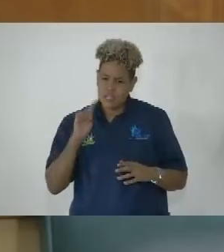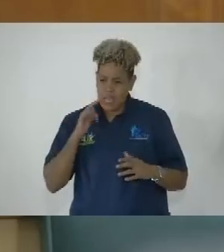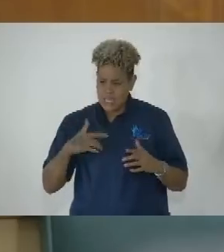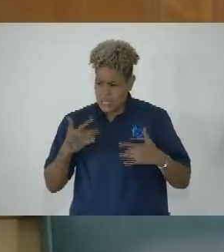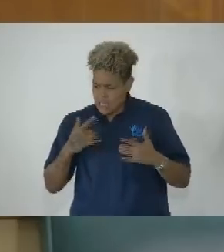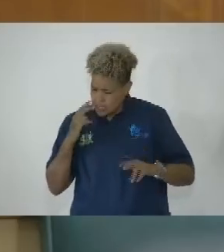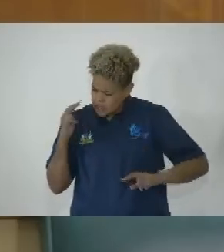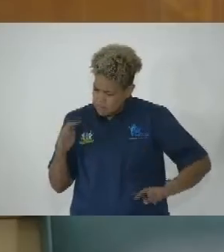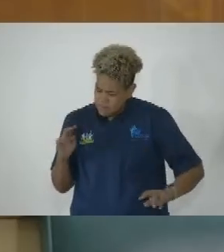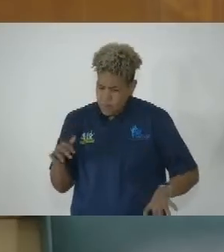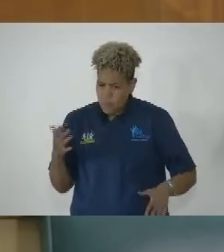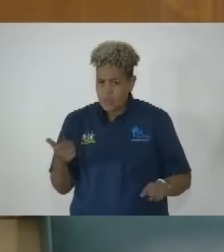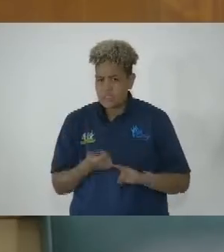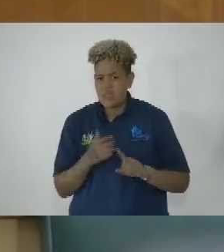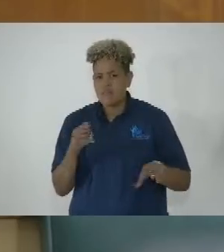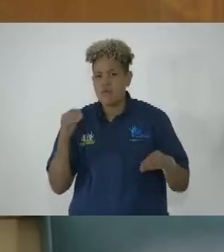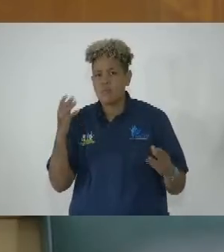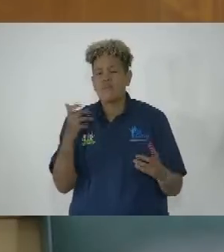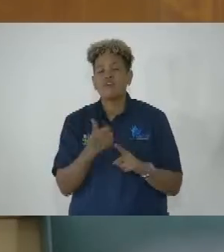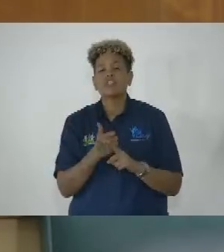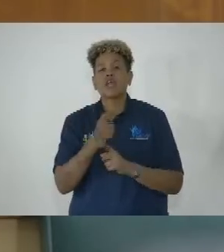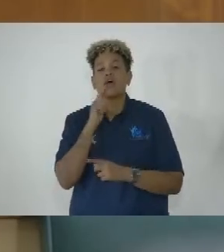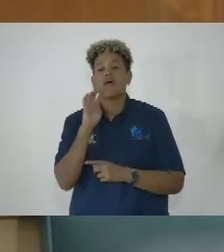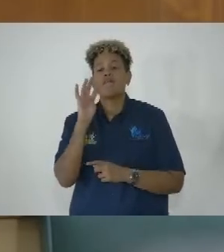exciting was a provision at